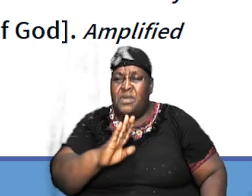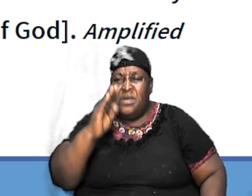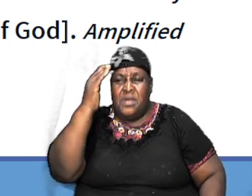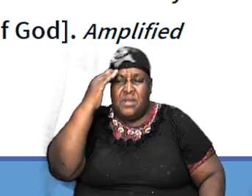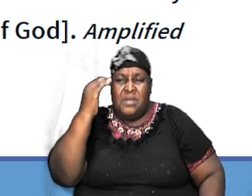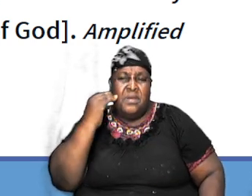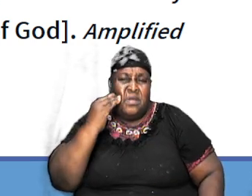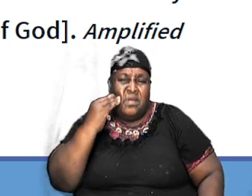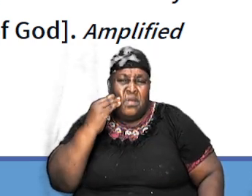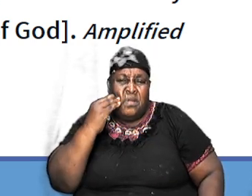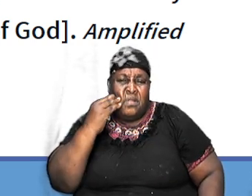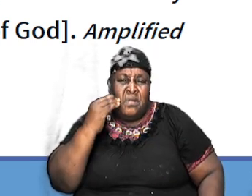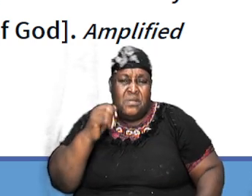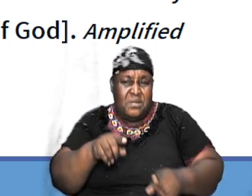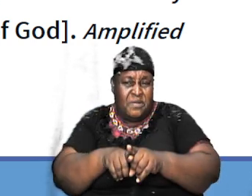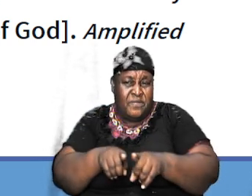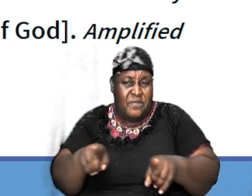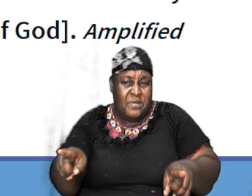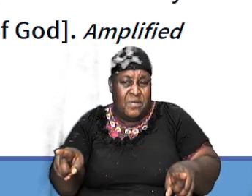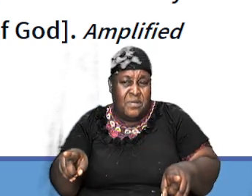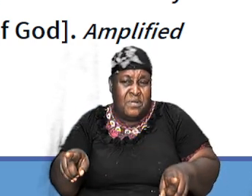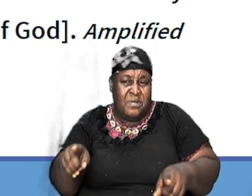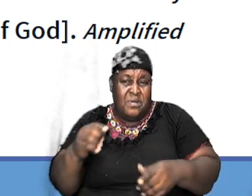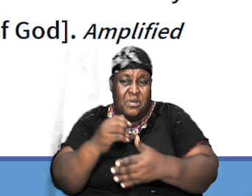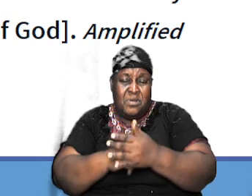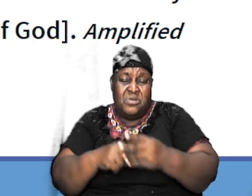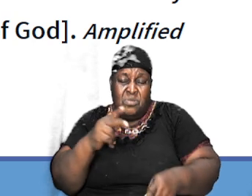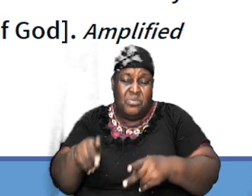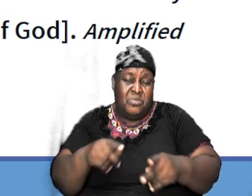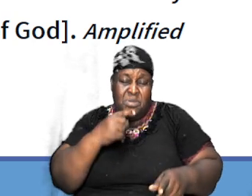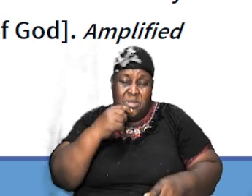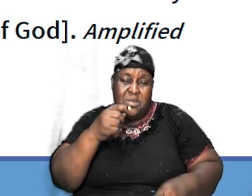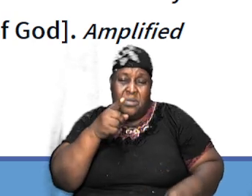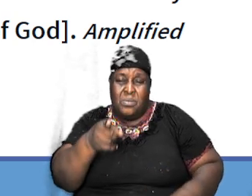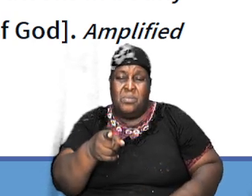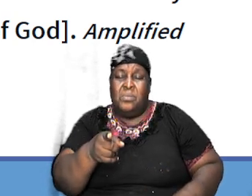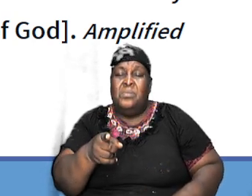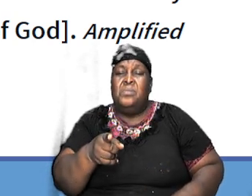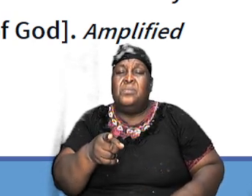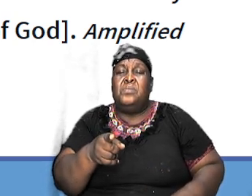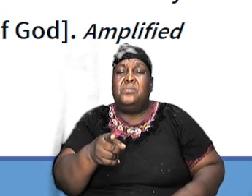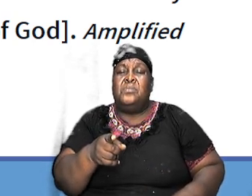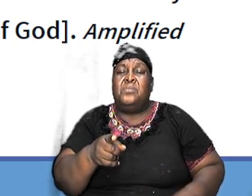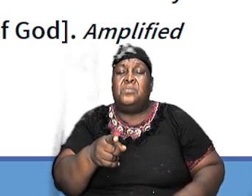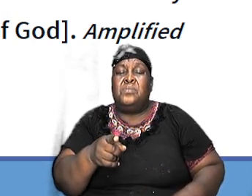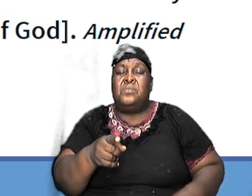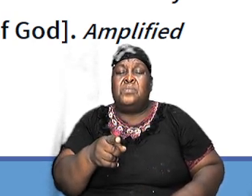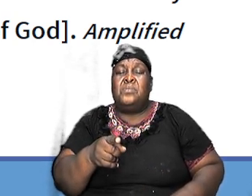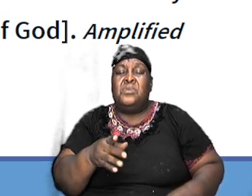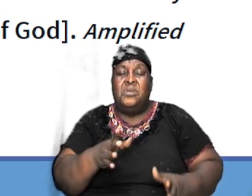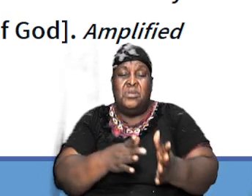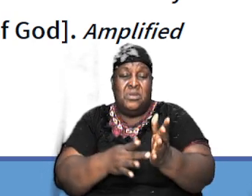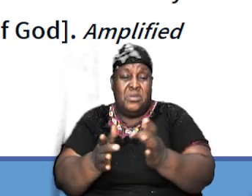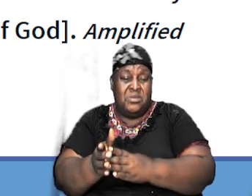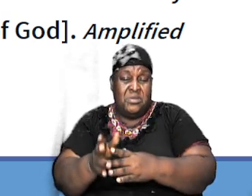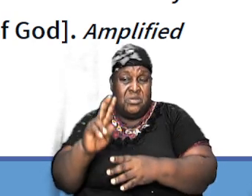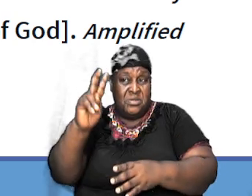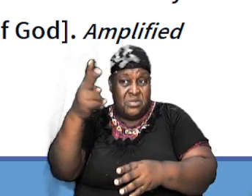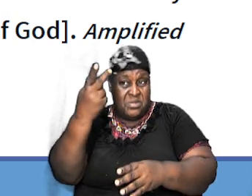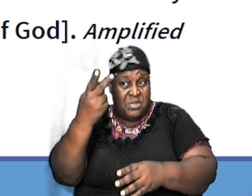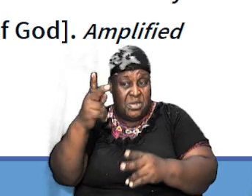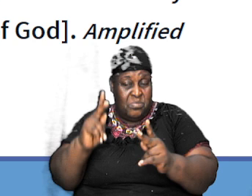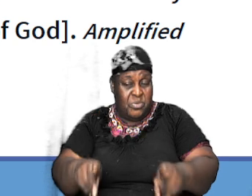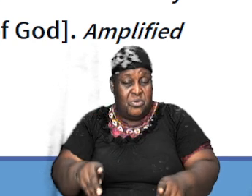There's a distinct difference, because some person will tell you that, you know, Jesus is the second person in